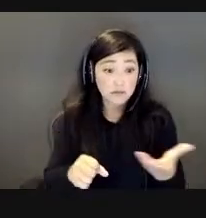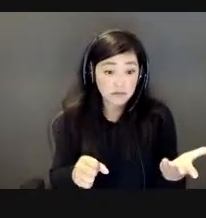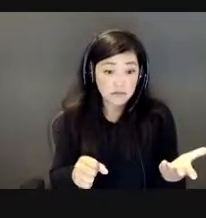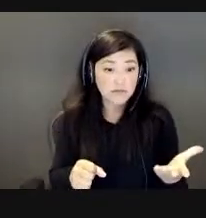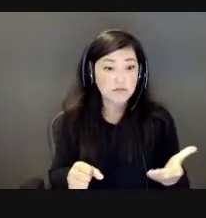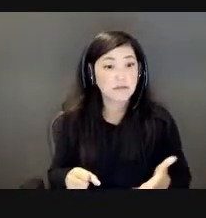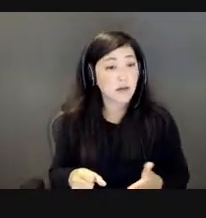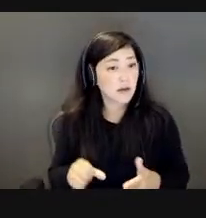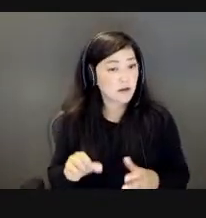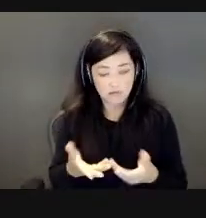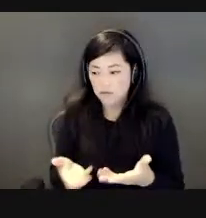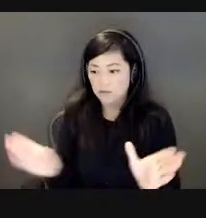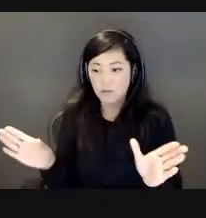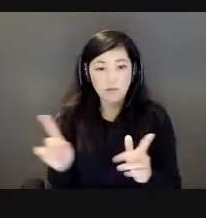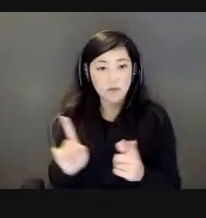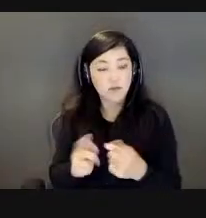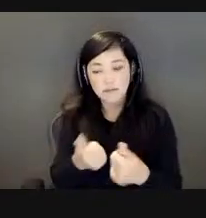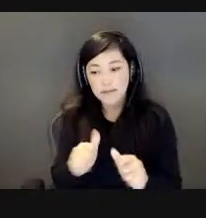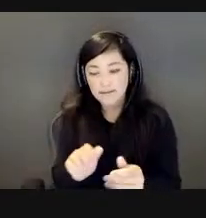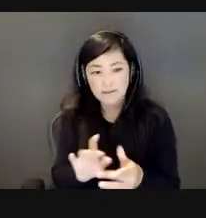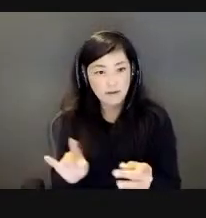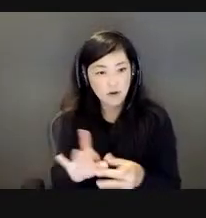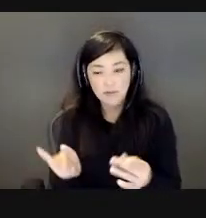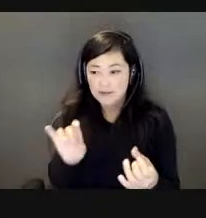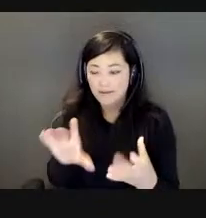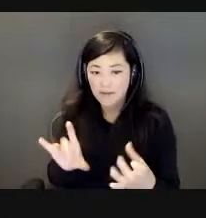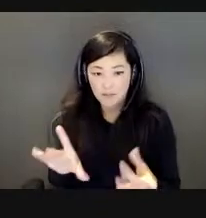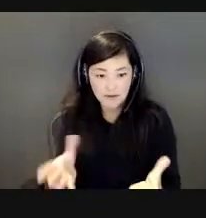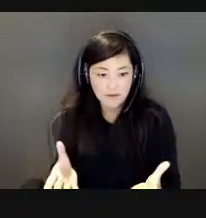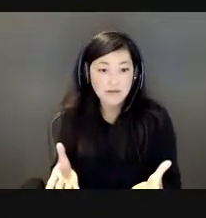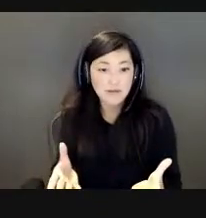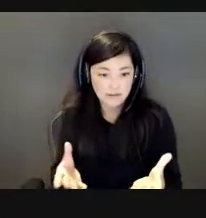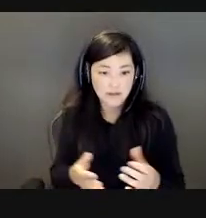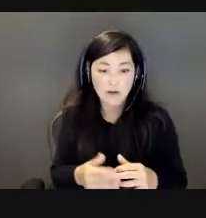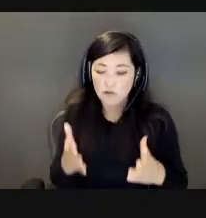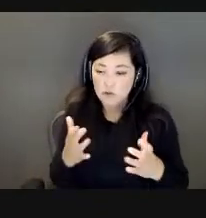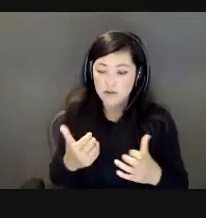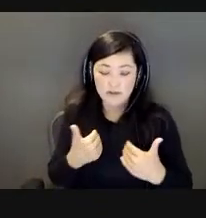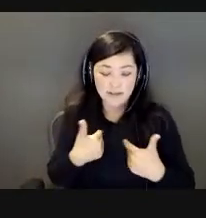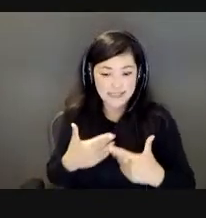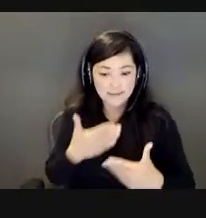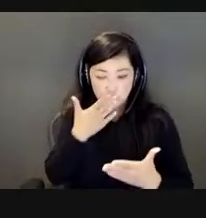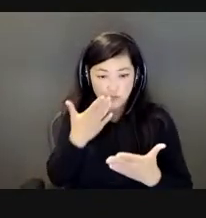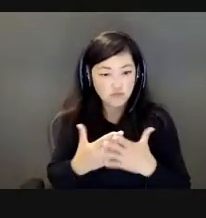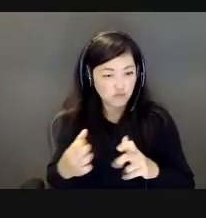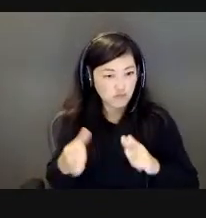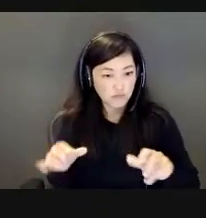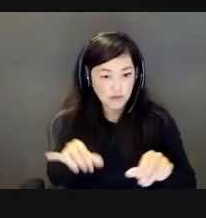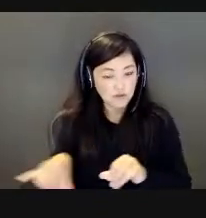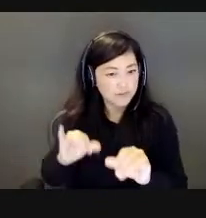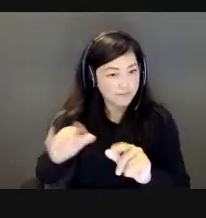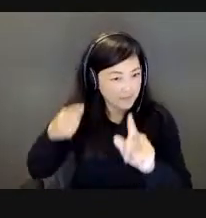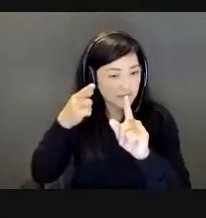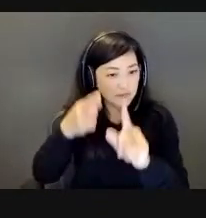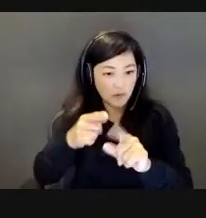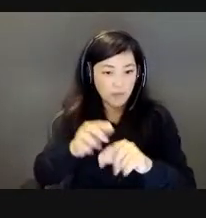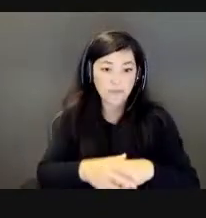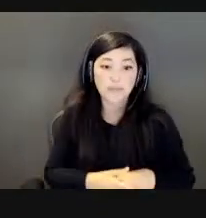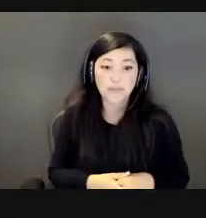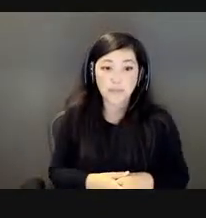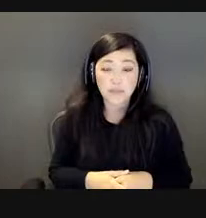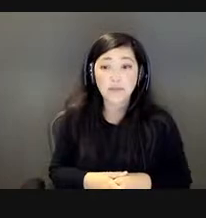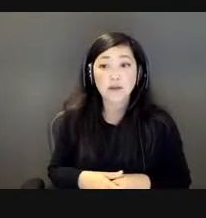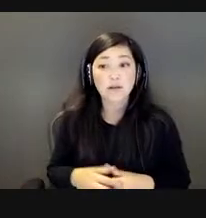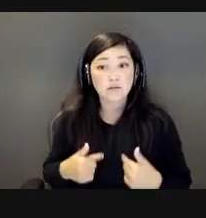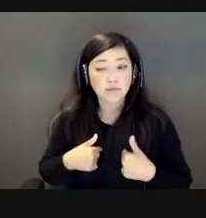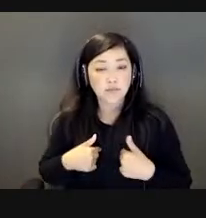strong message for a standard. So there's multiple opportunities to share some philosophical perspectives as comments. We are looking